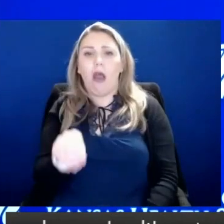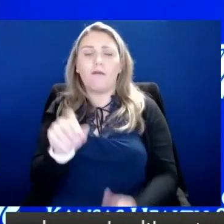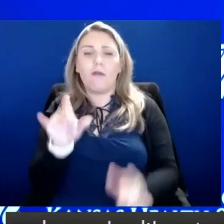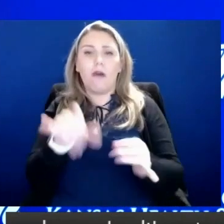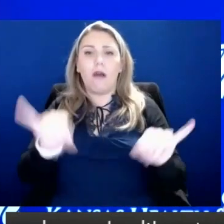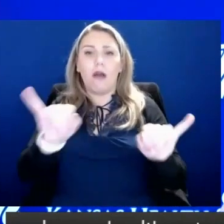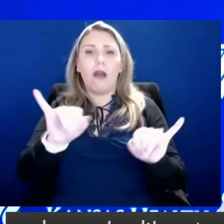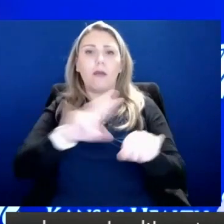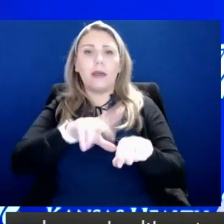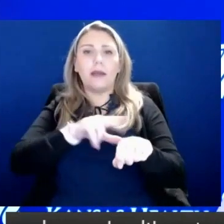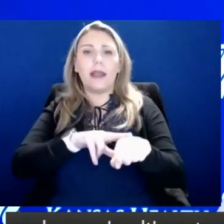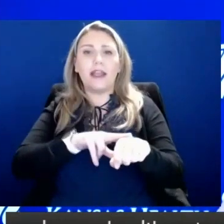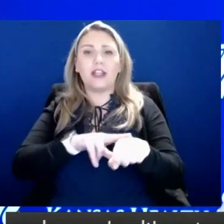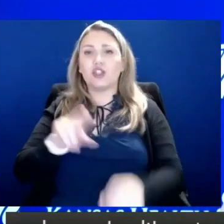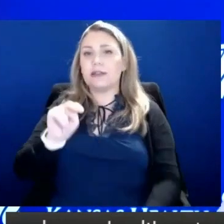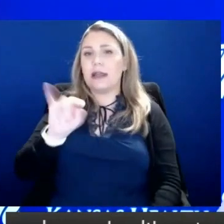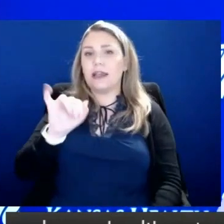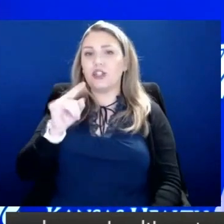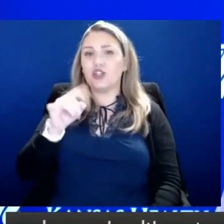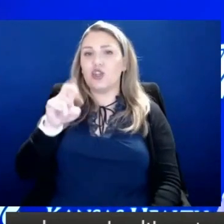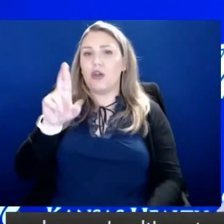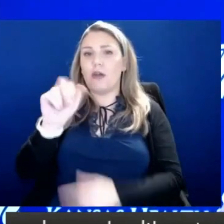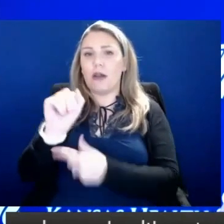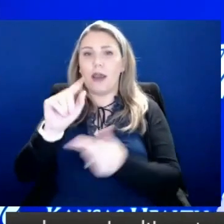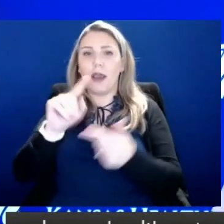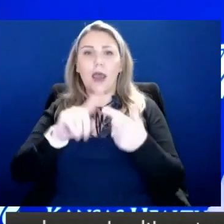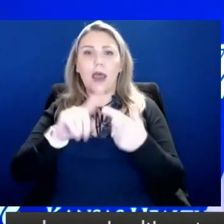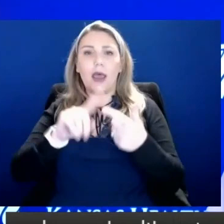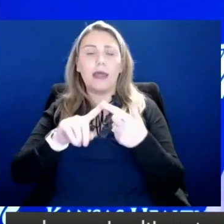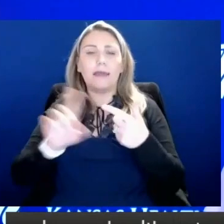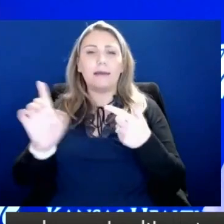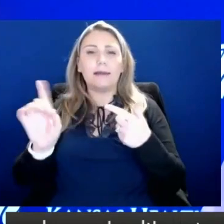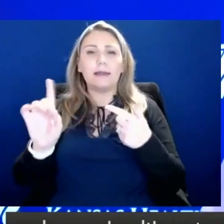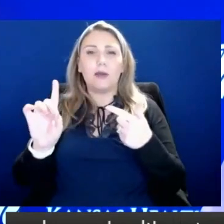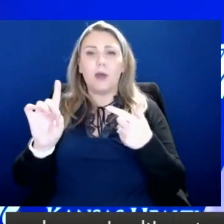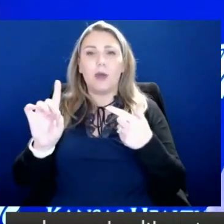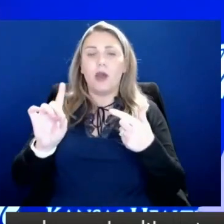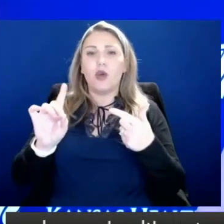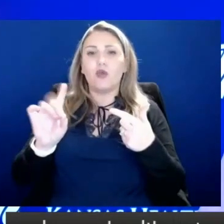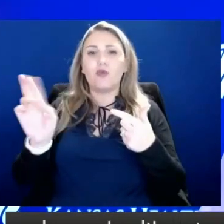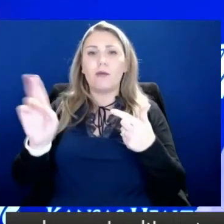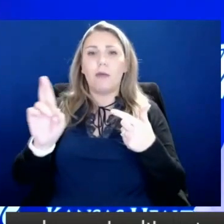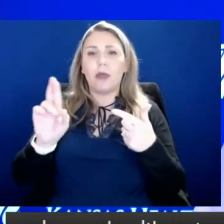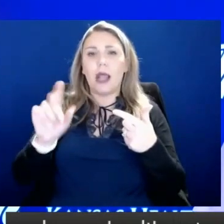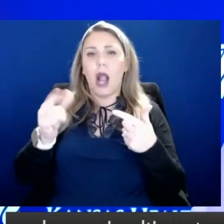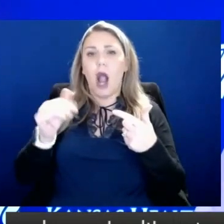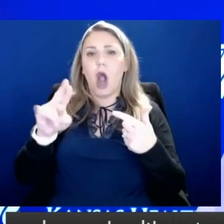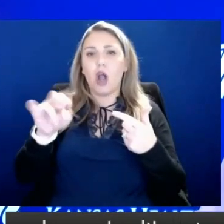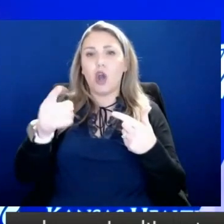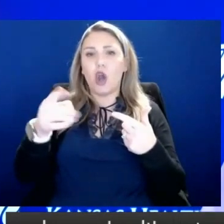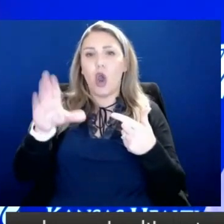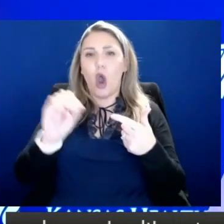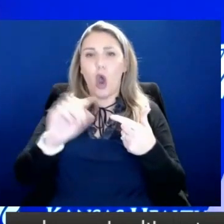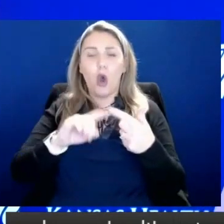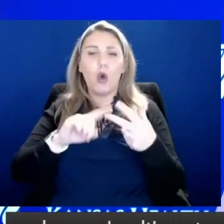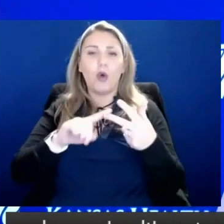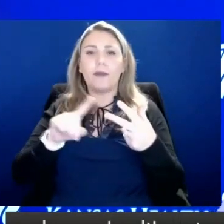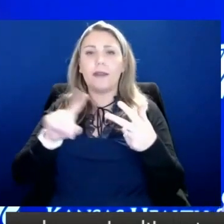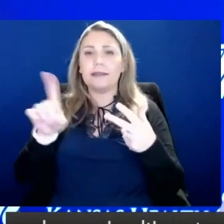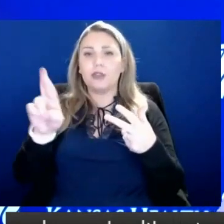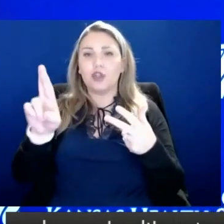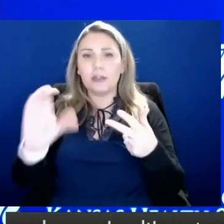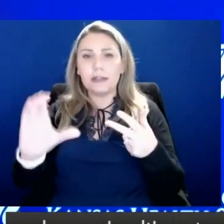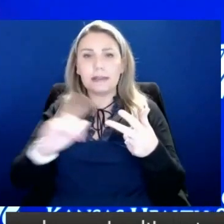Nigeria, Democratic Republic of Congo, the DRC. We know that in July 2021, we had one